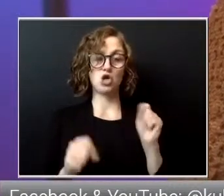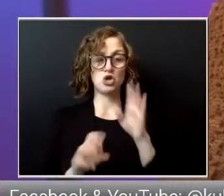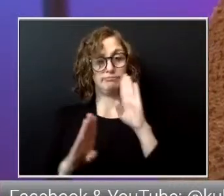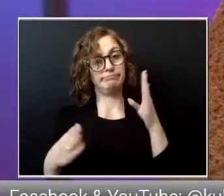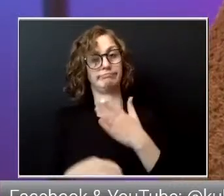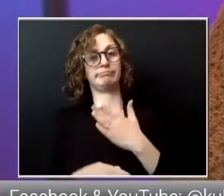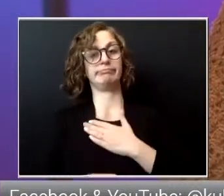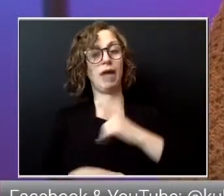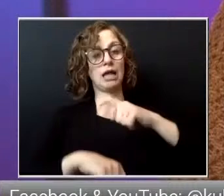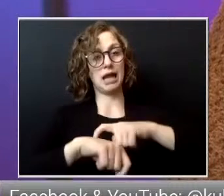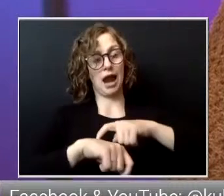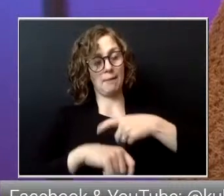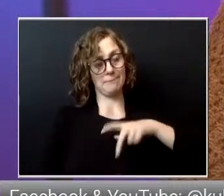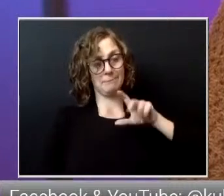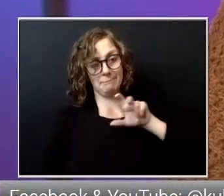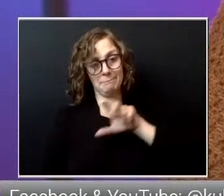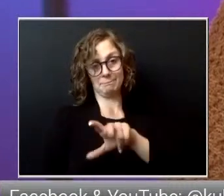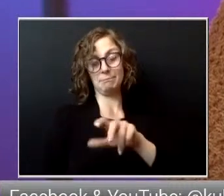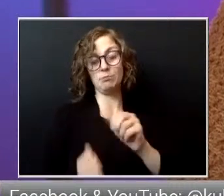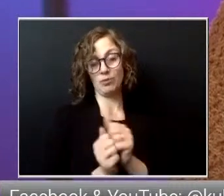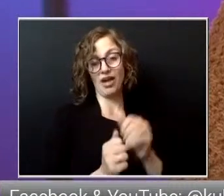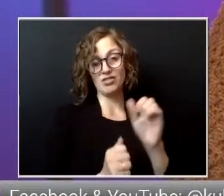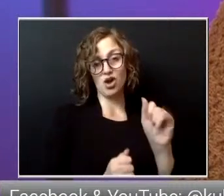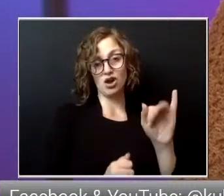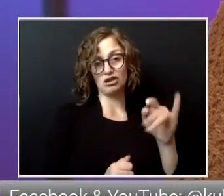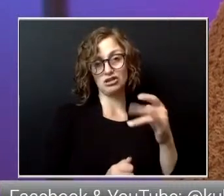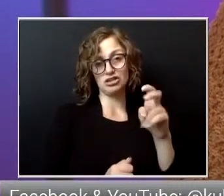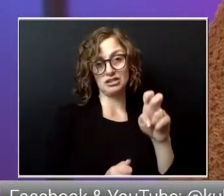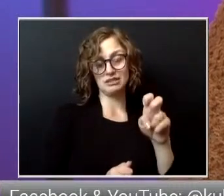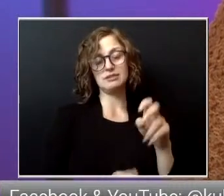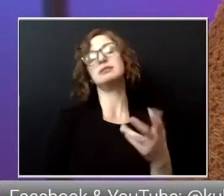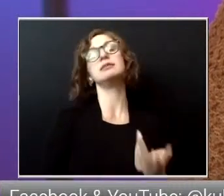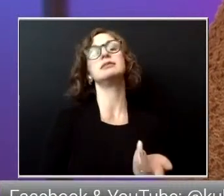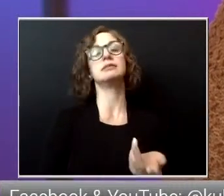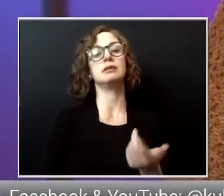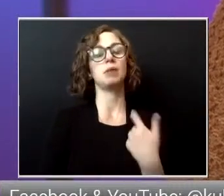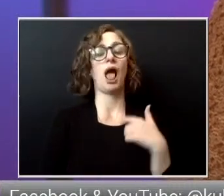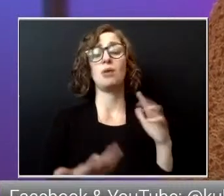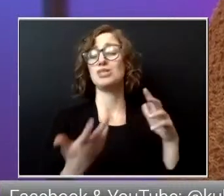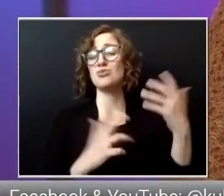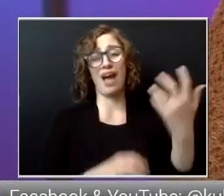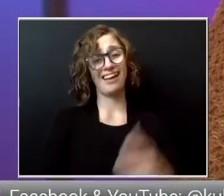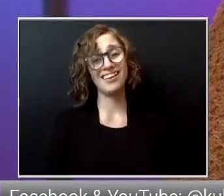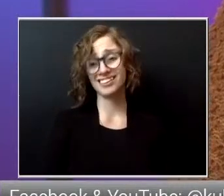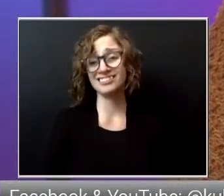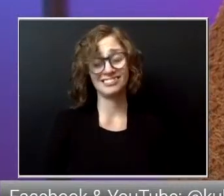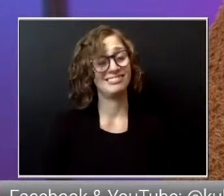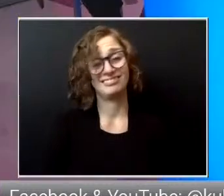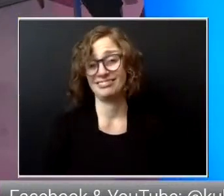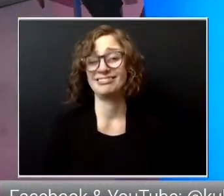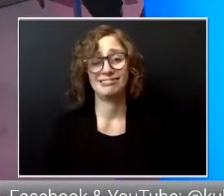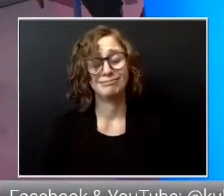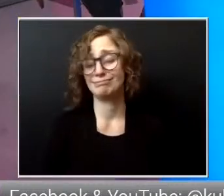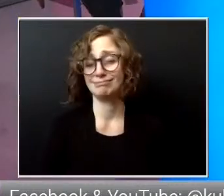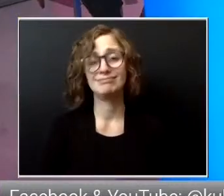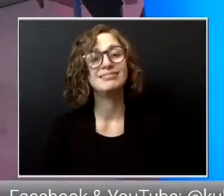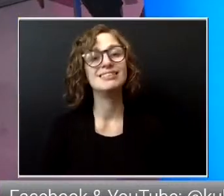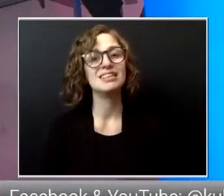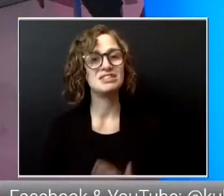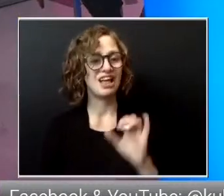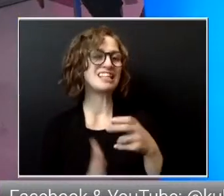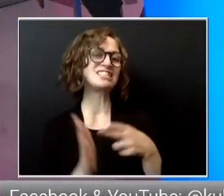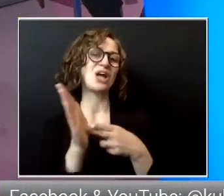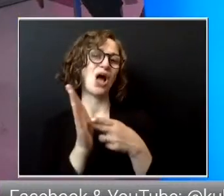and being there, and but yeah, I was a wreck. So I mean. So that's an honest answer. June, they